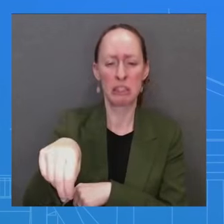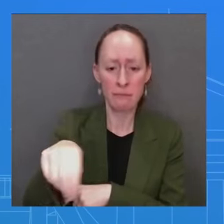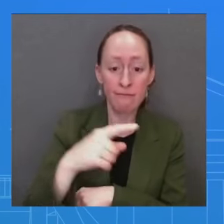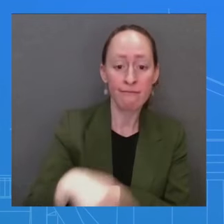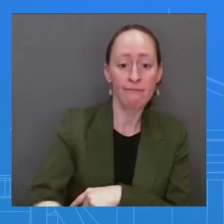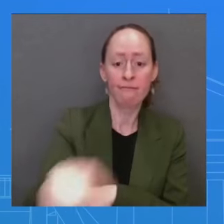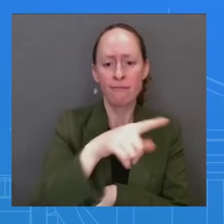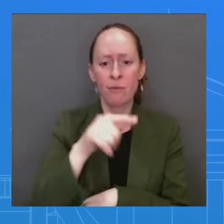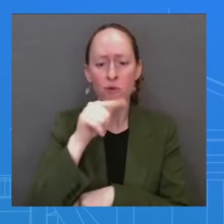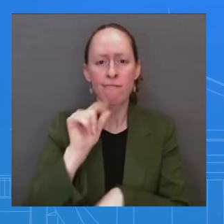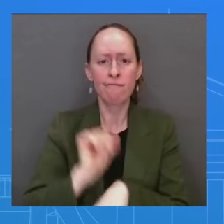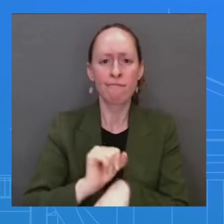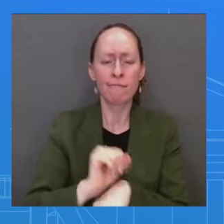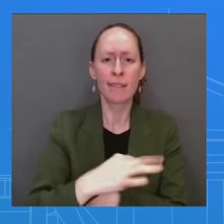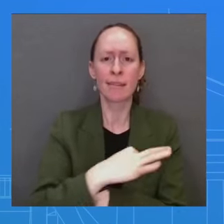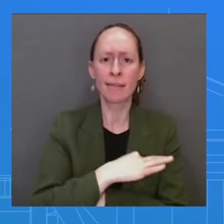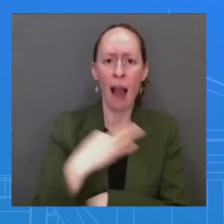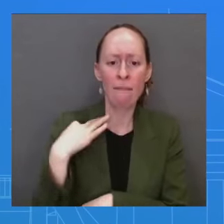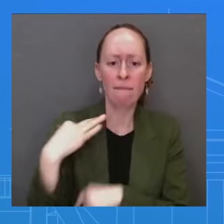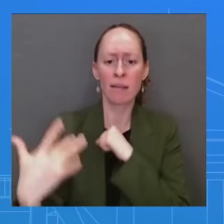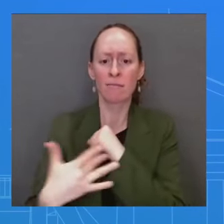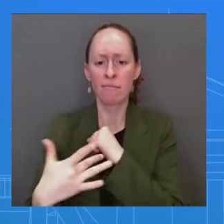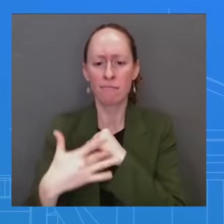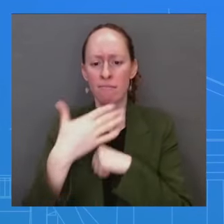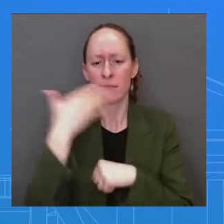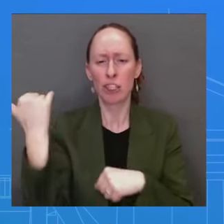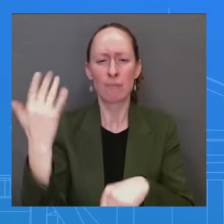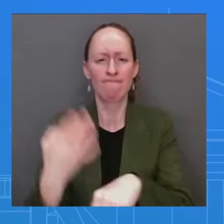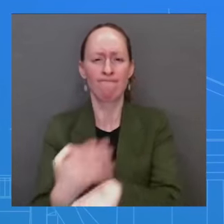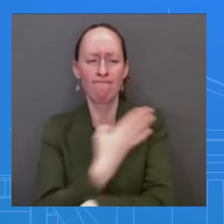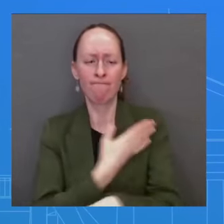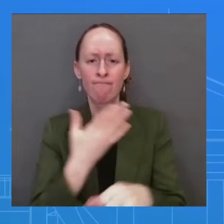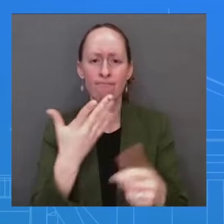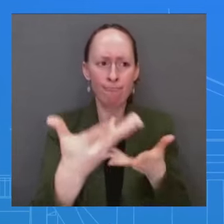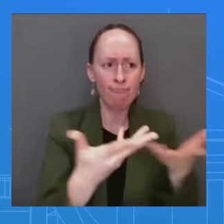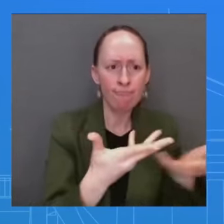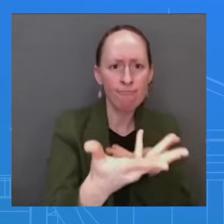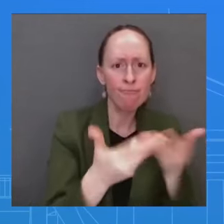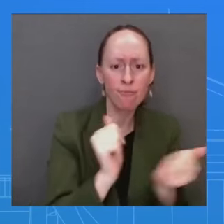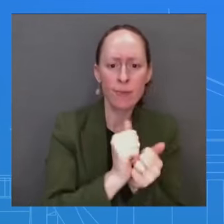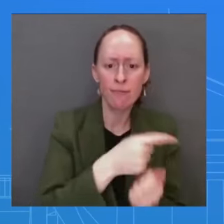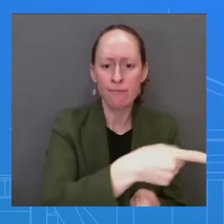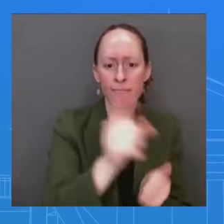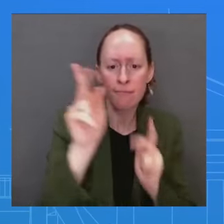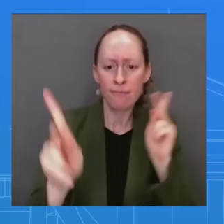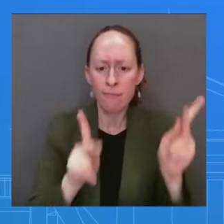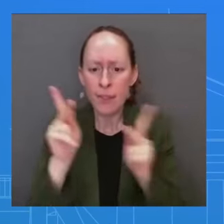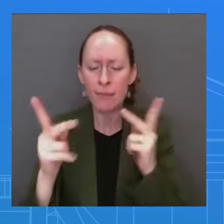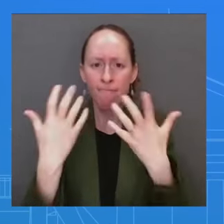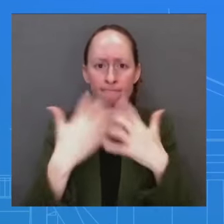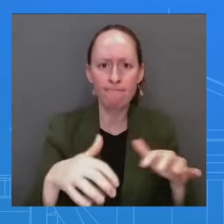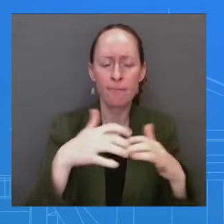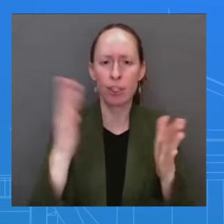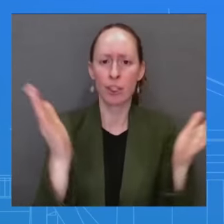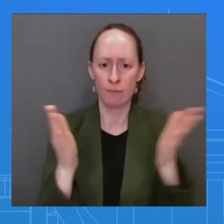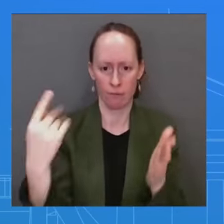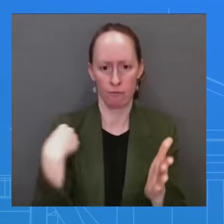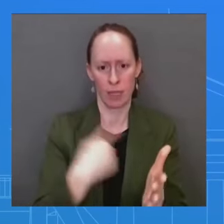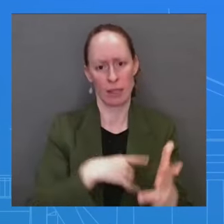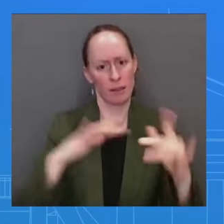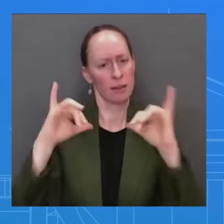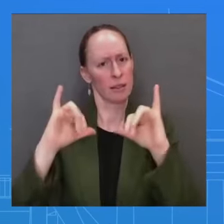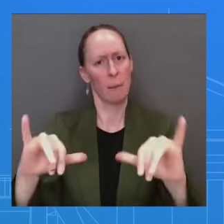necessary to improve customer service and determination services. The administration is committed to protecting Social Security. You heard him during the State of the Union last